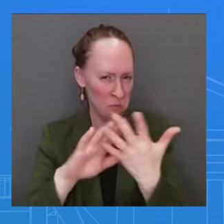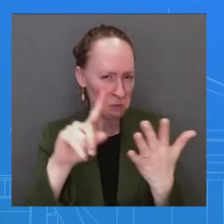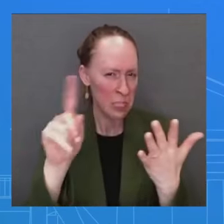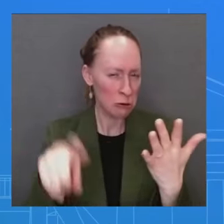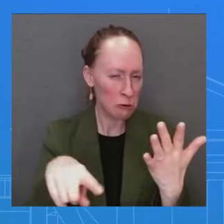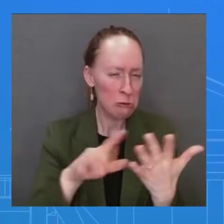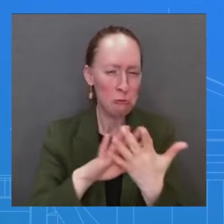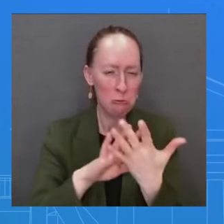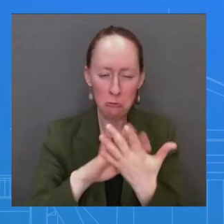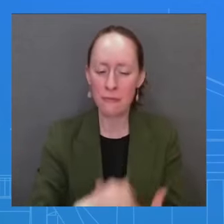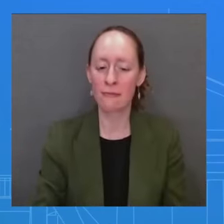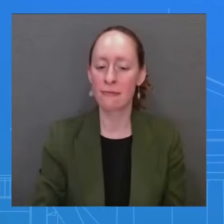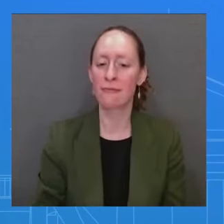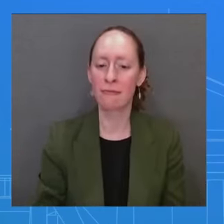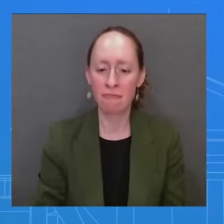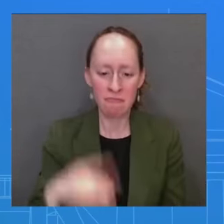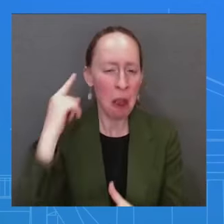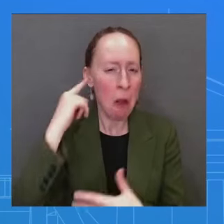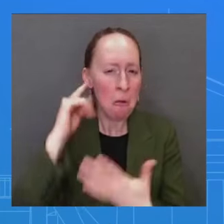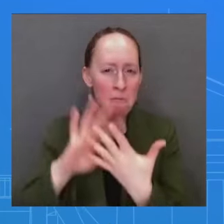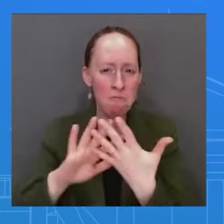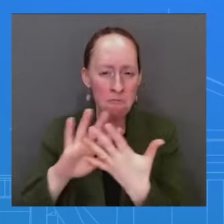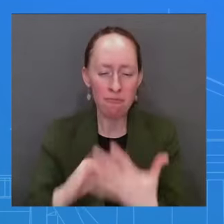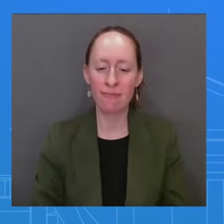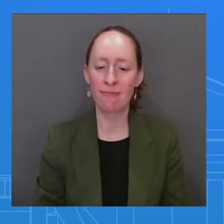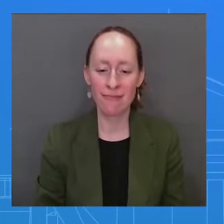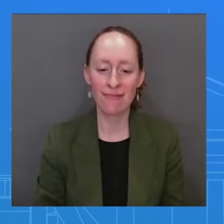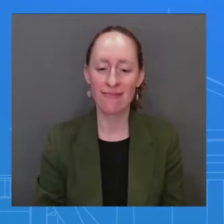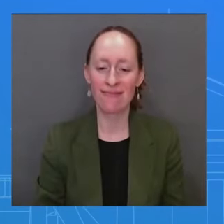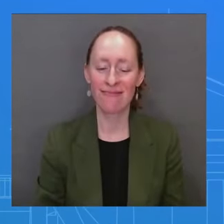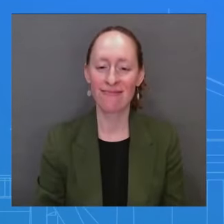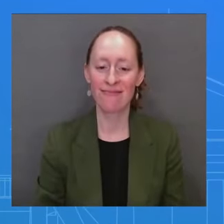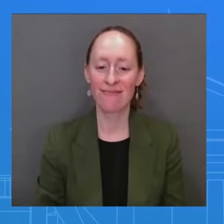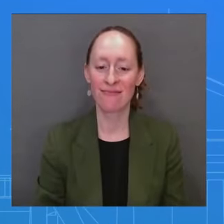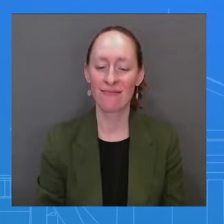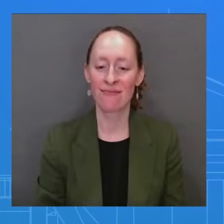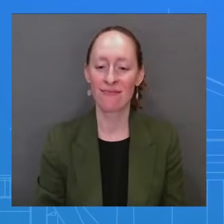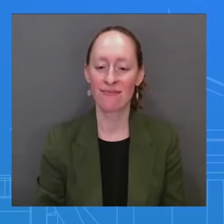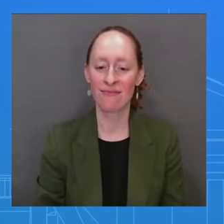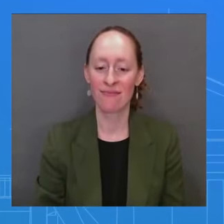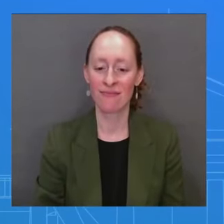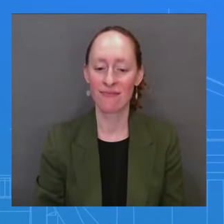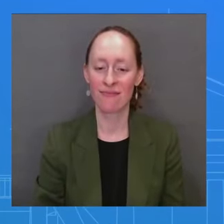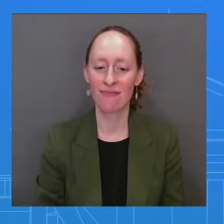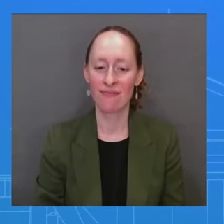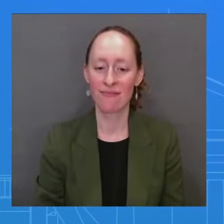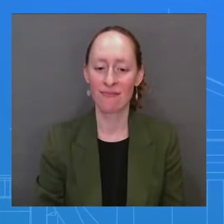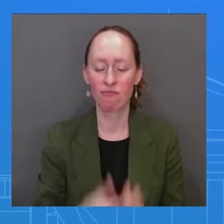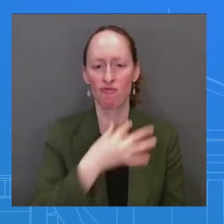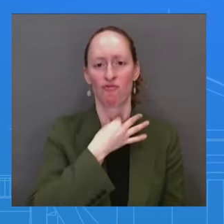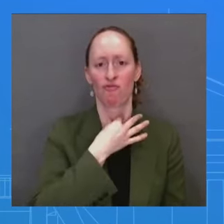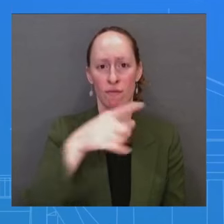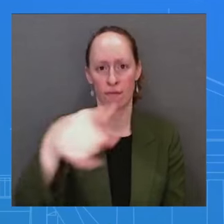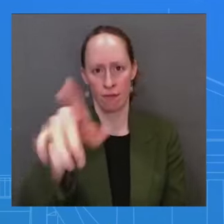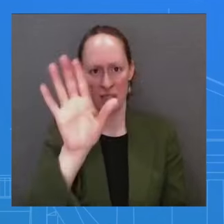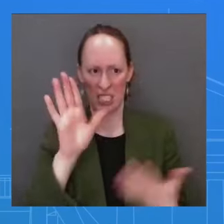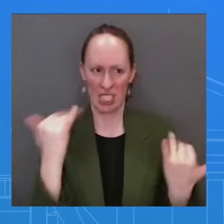Korea accountable. What is the United States' assessment of this? And the second